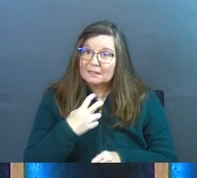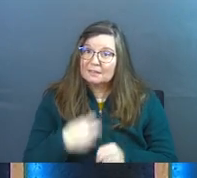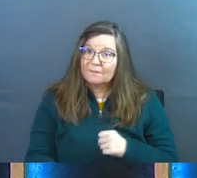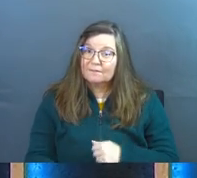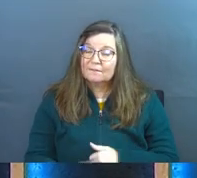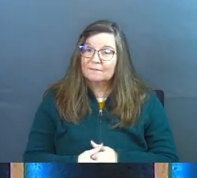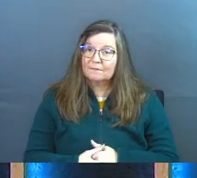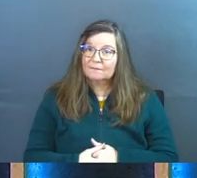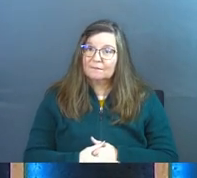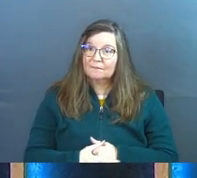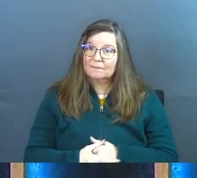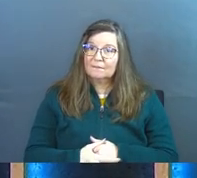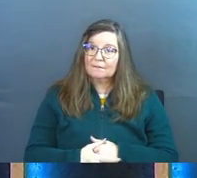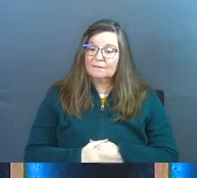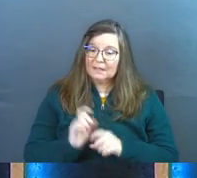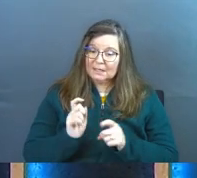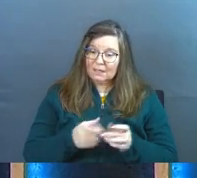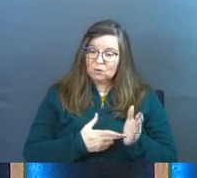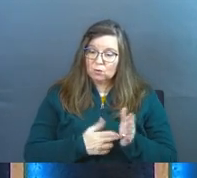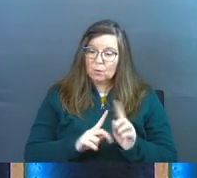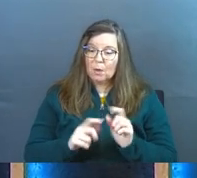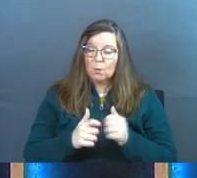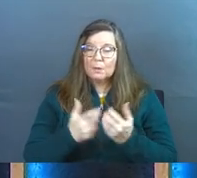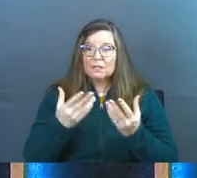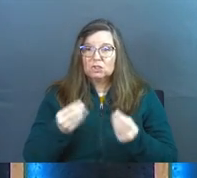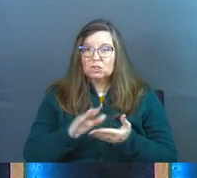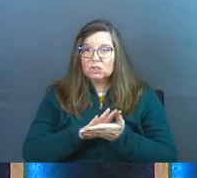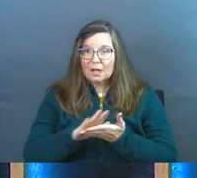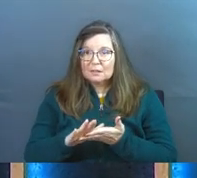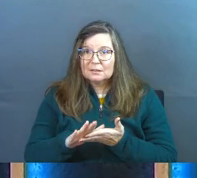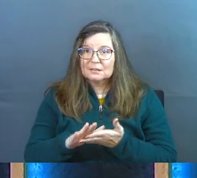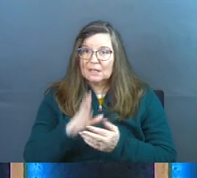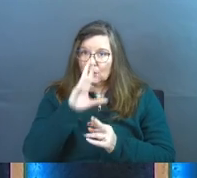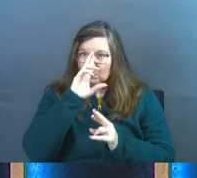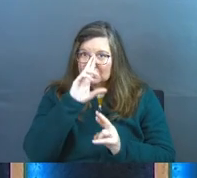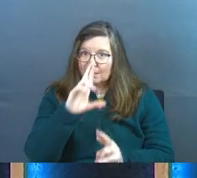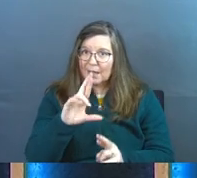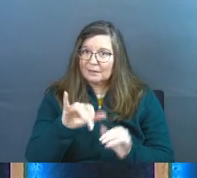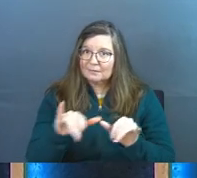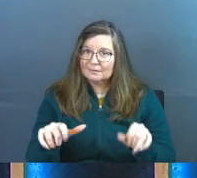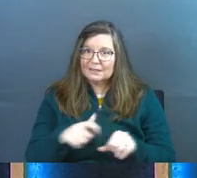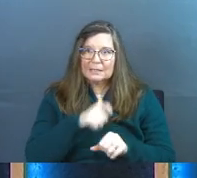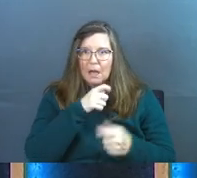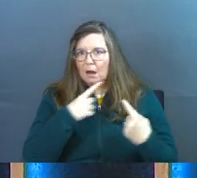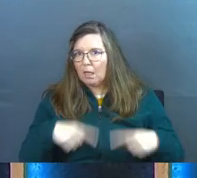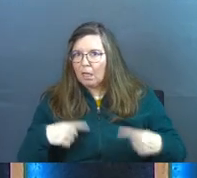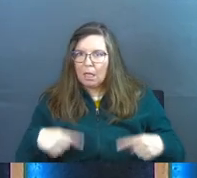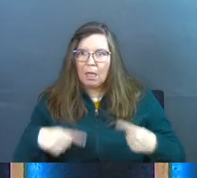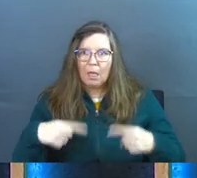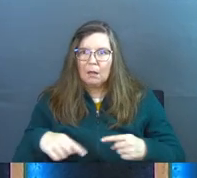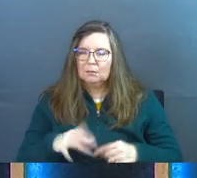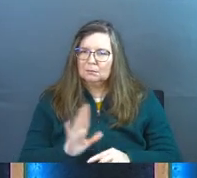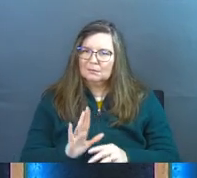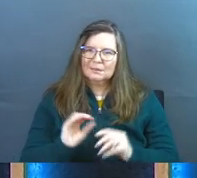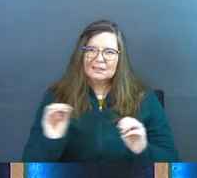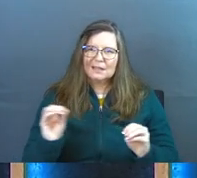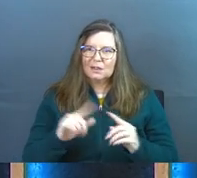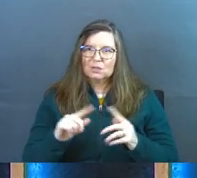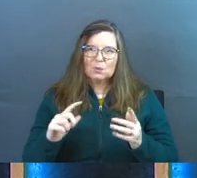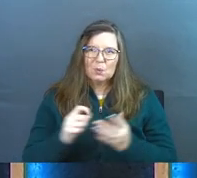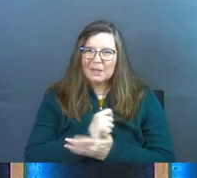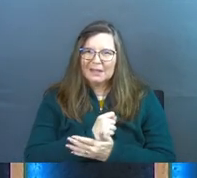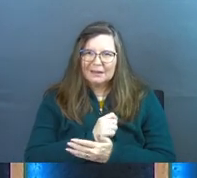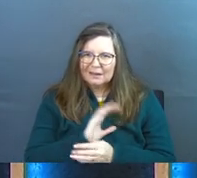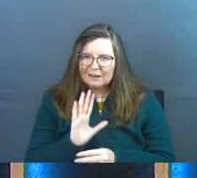tough. Give them the truth, but with gentleness and respect. Not a debate. There's nothing to